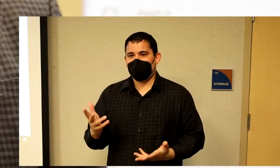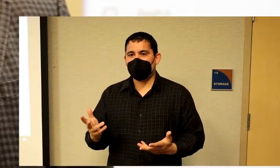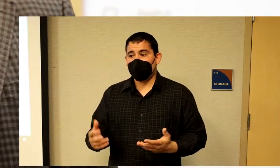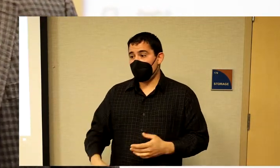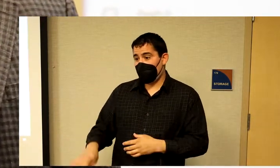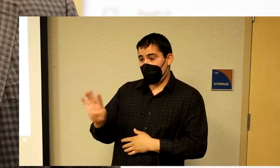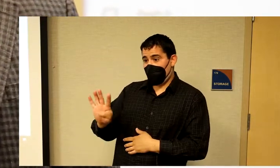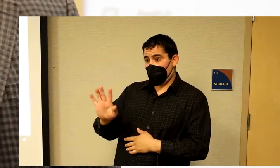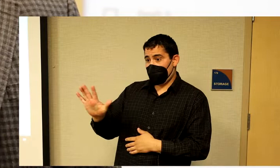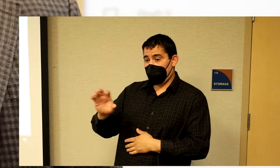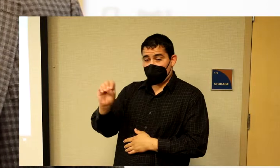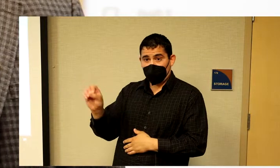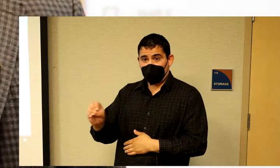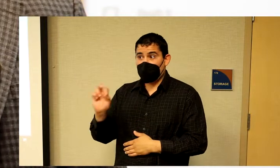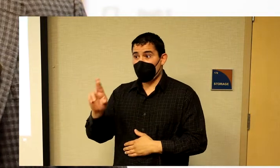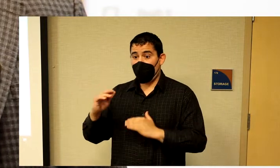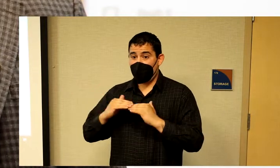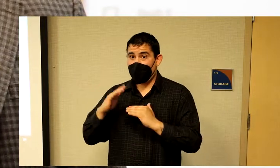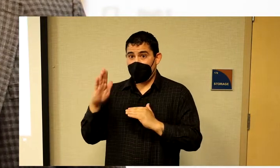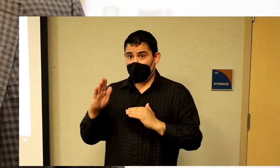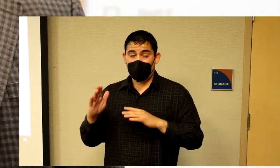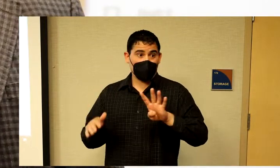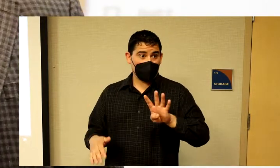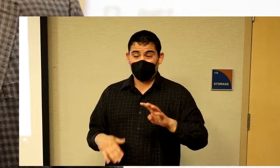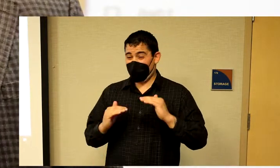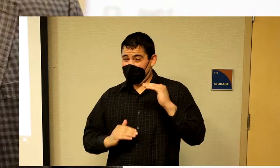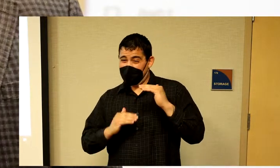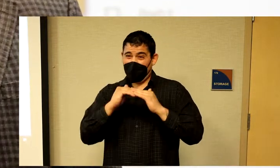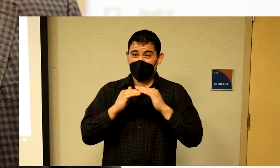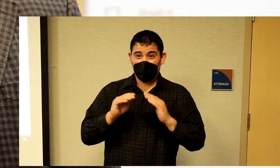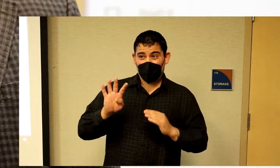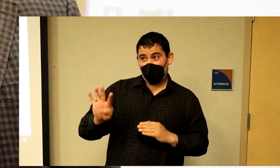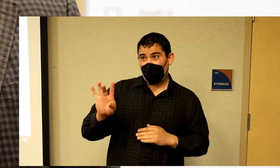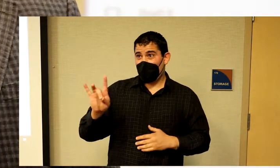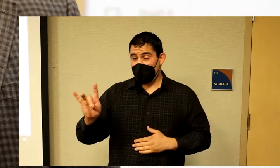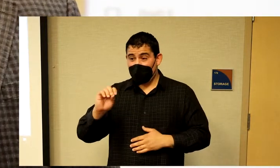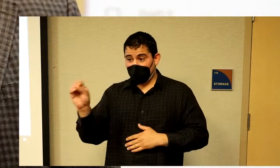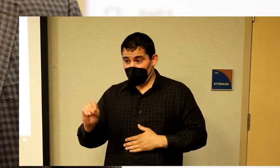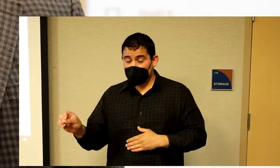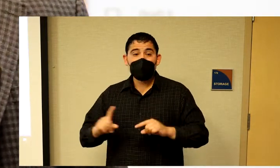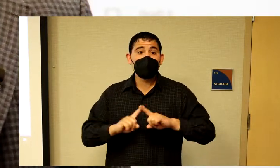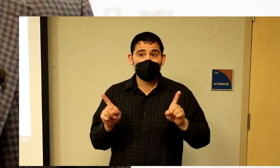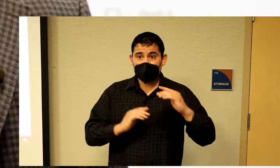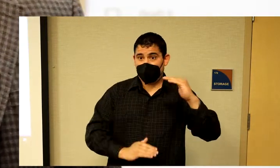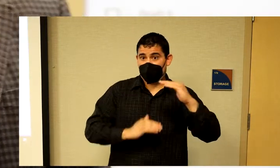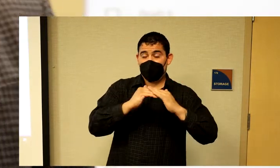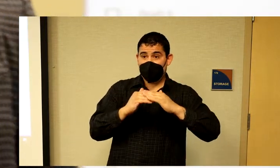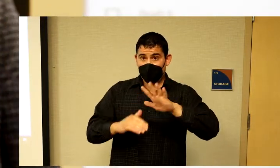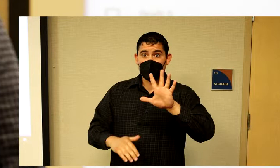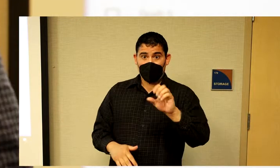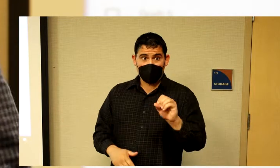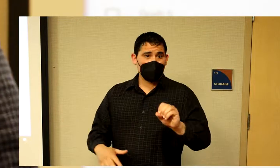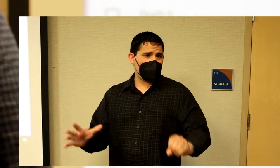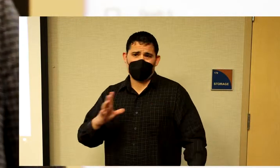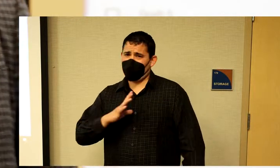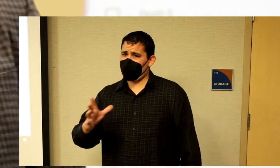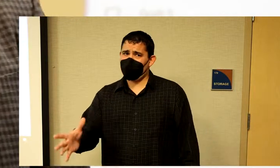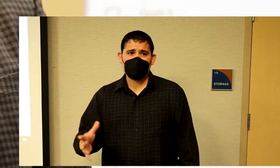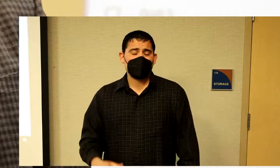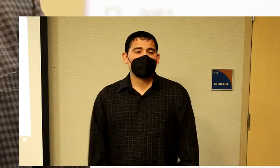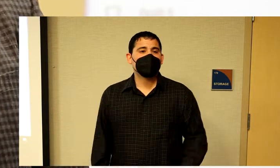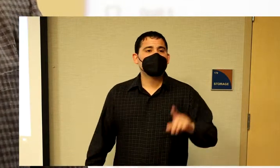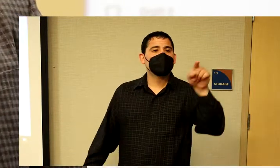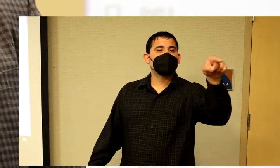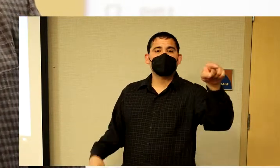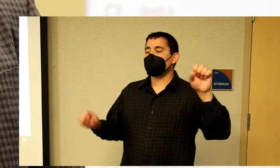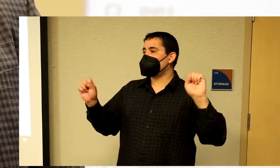generally, 48% is actually a pretty good district, but if you can get to 50, you want to get to 50. And we have, ma'am, you have a question?